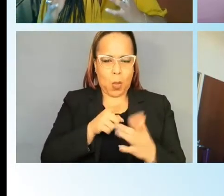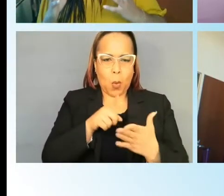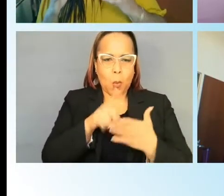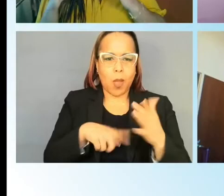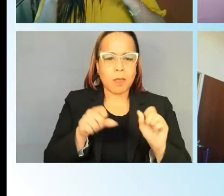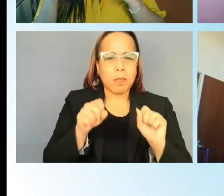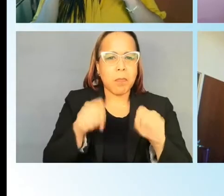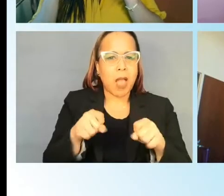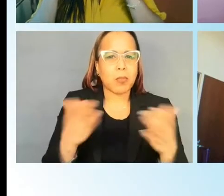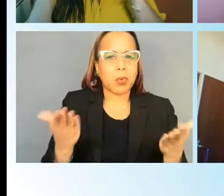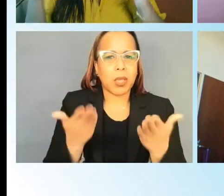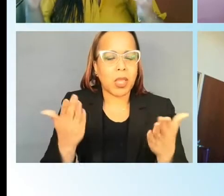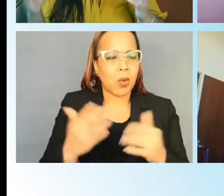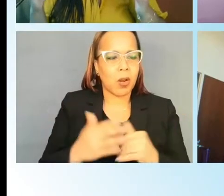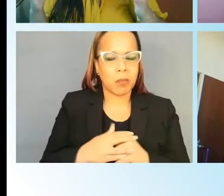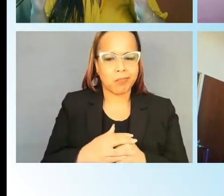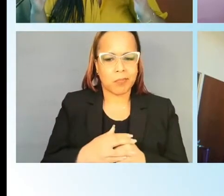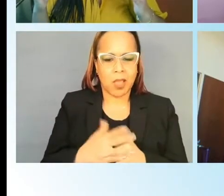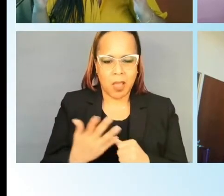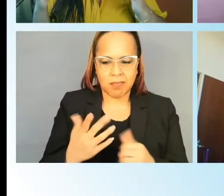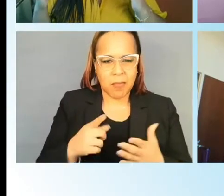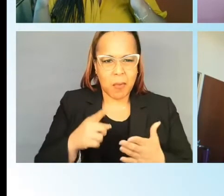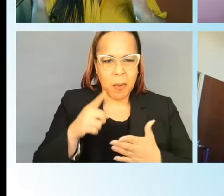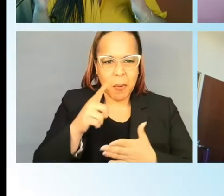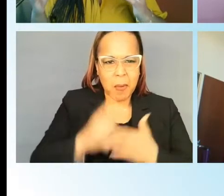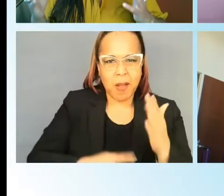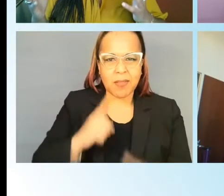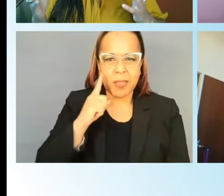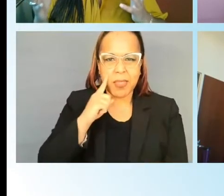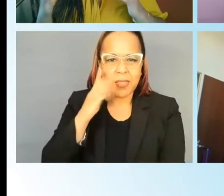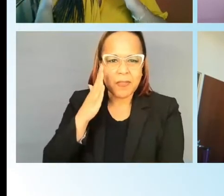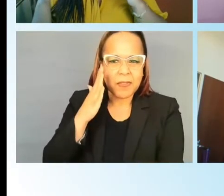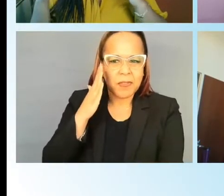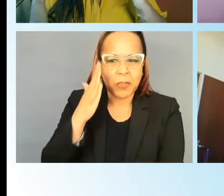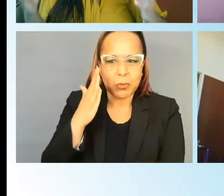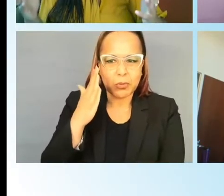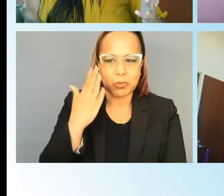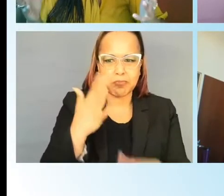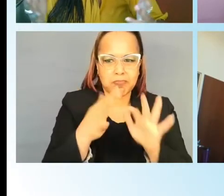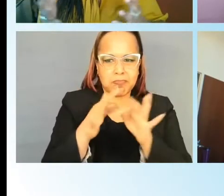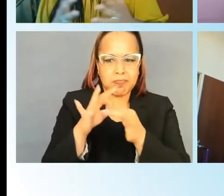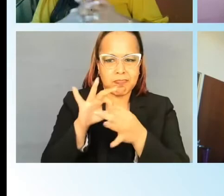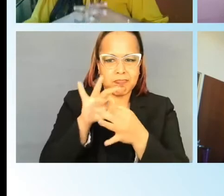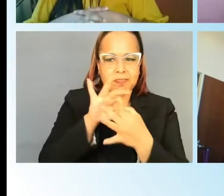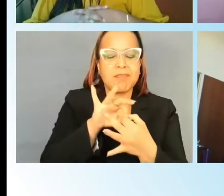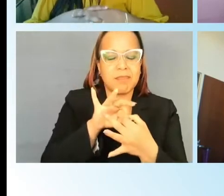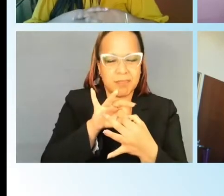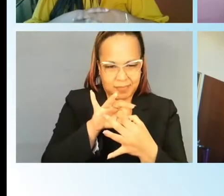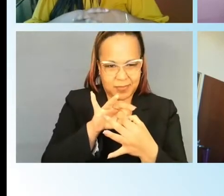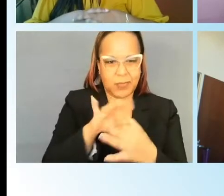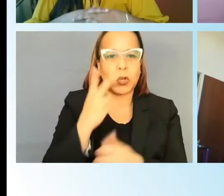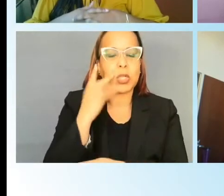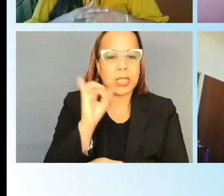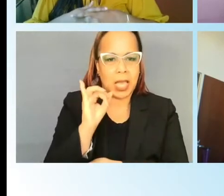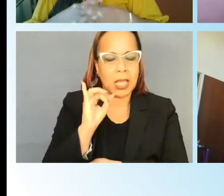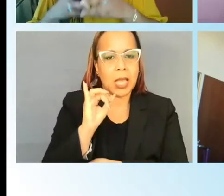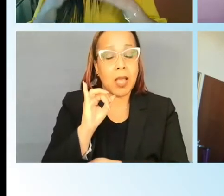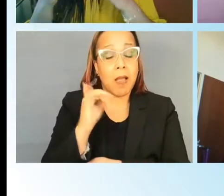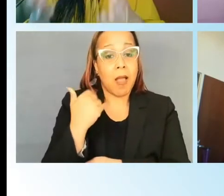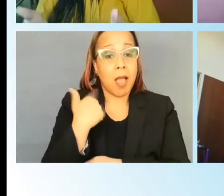Like what is envisioning a future around some of this work even begin to look like? I don't